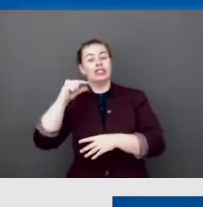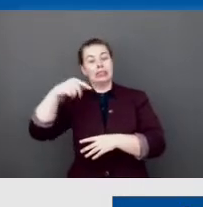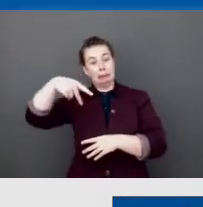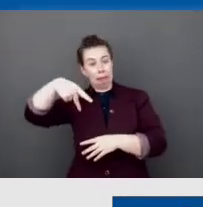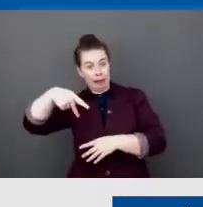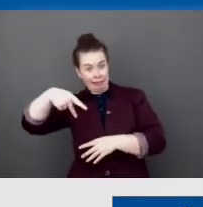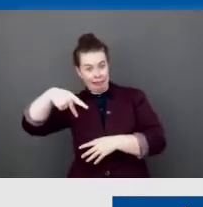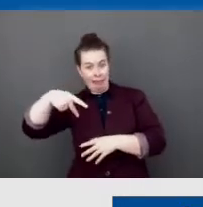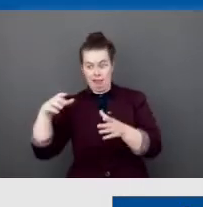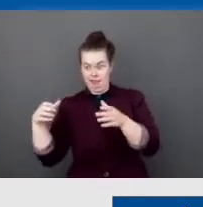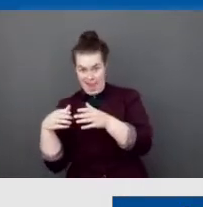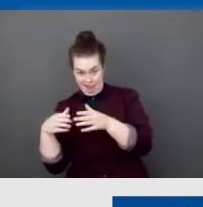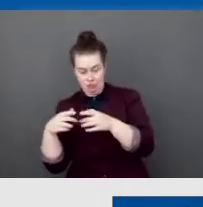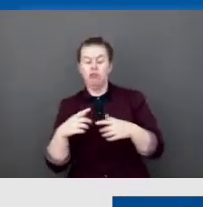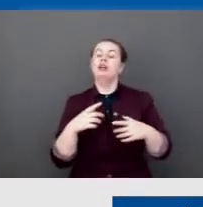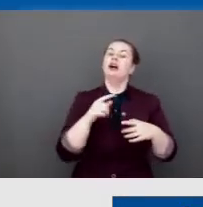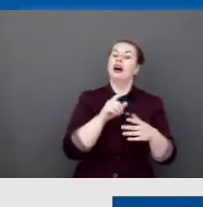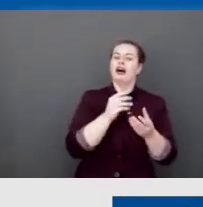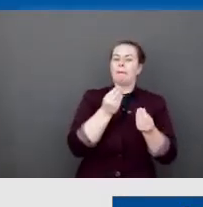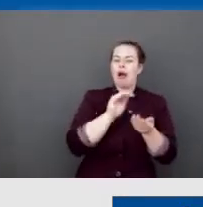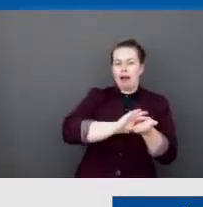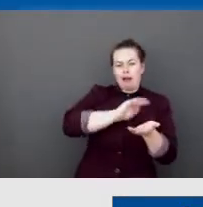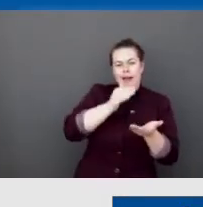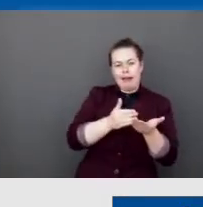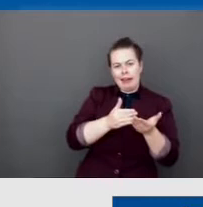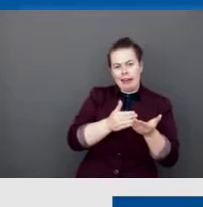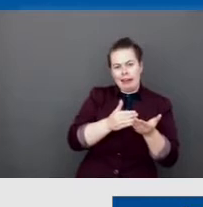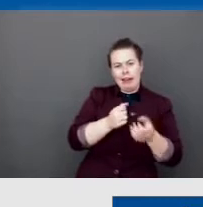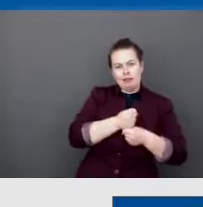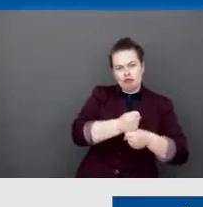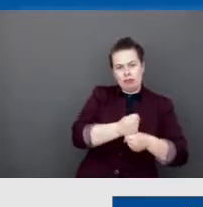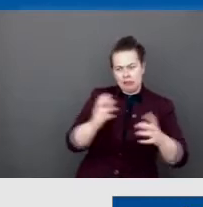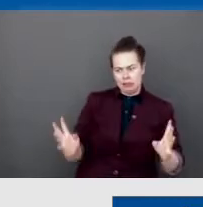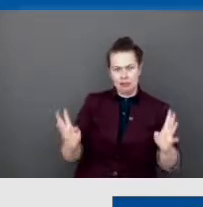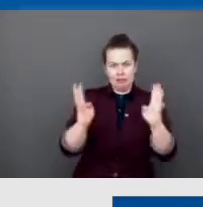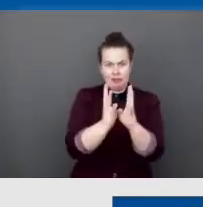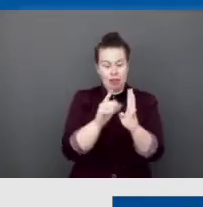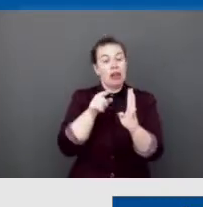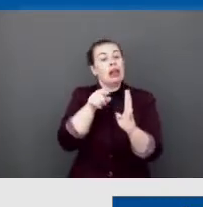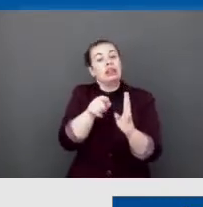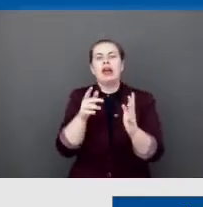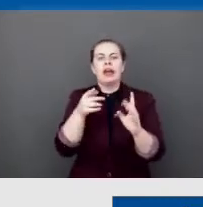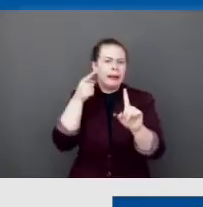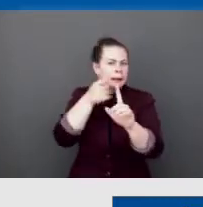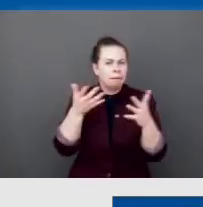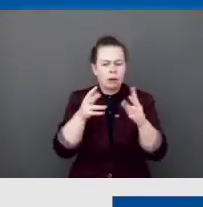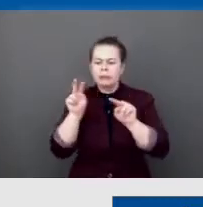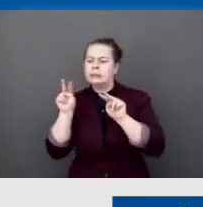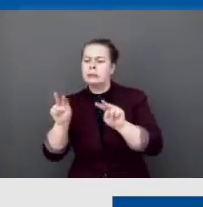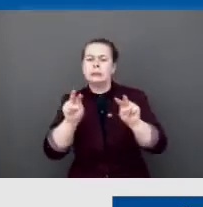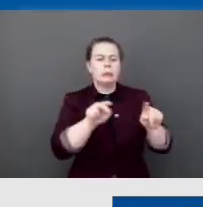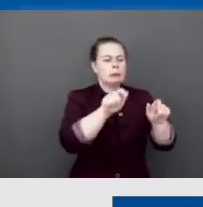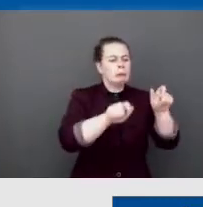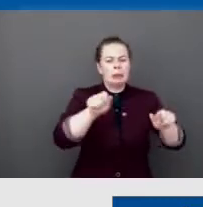and the trust in the area, and bringing together all stakeholders to create one forum to look at the needs of